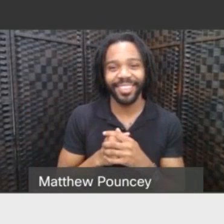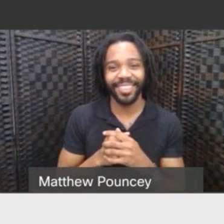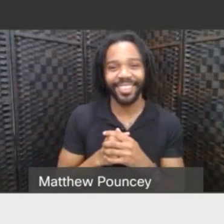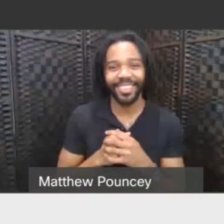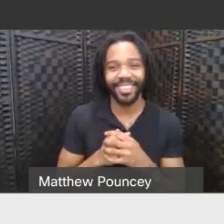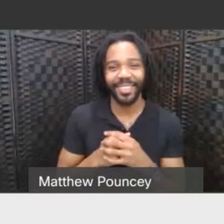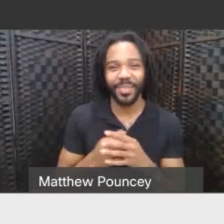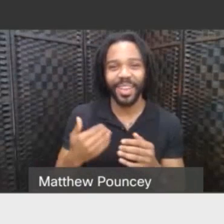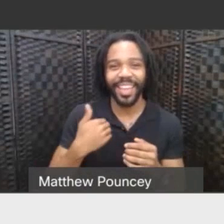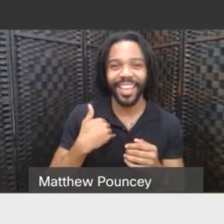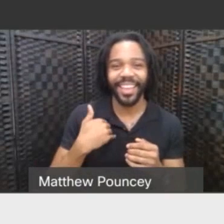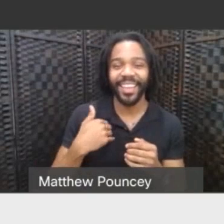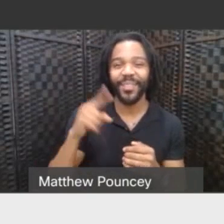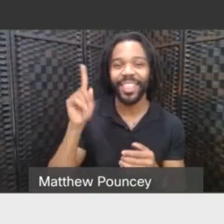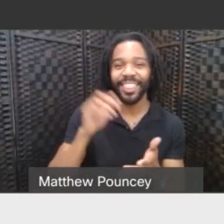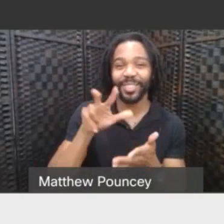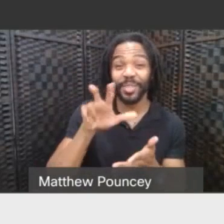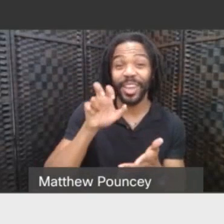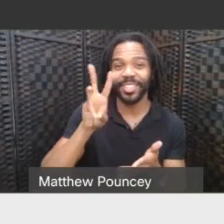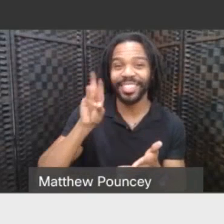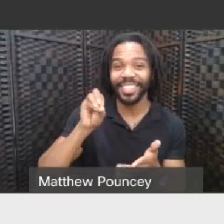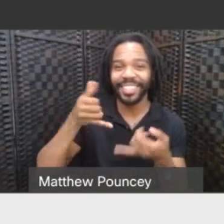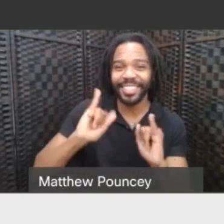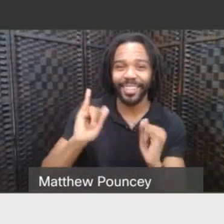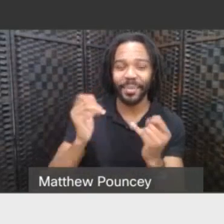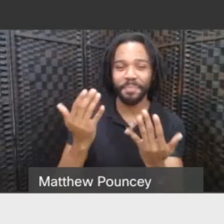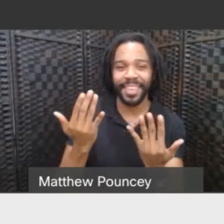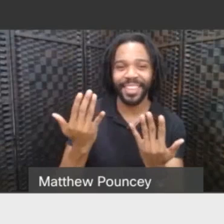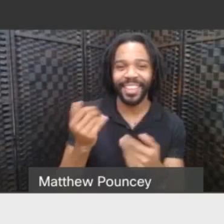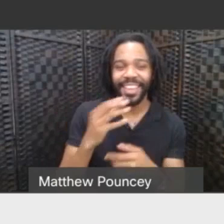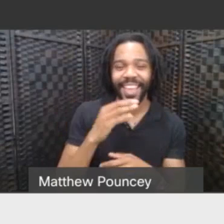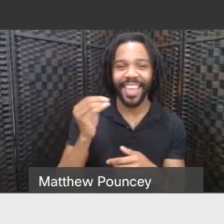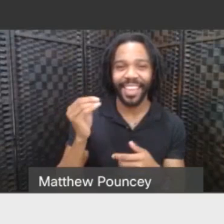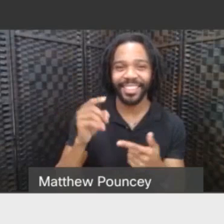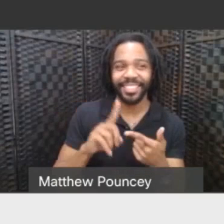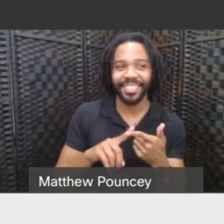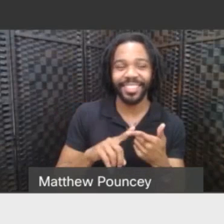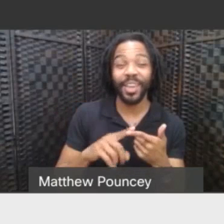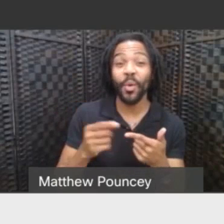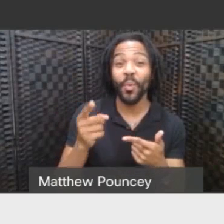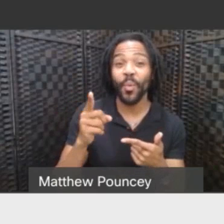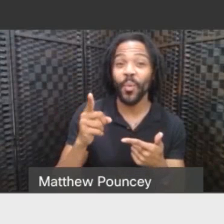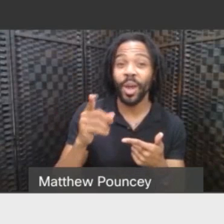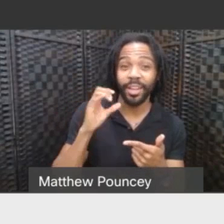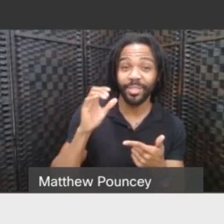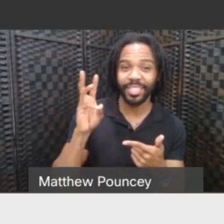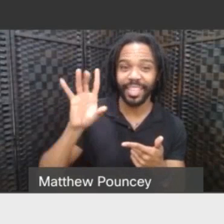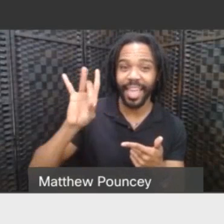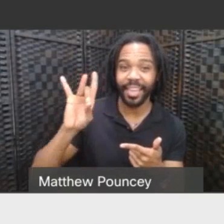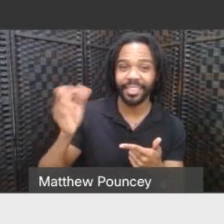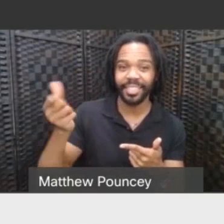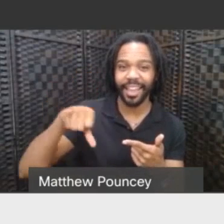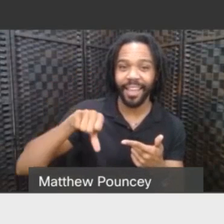there are 1,360 still pending. There have been 168